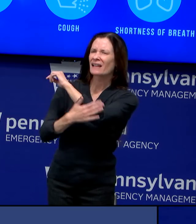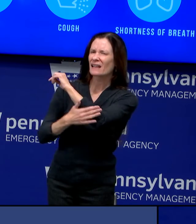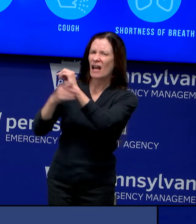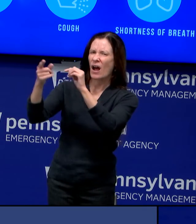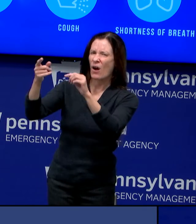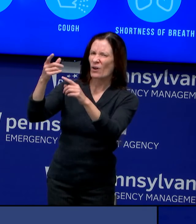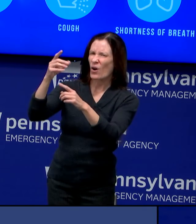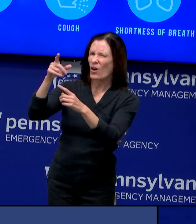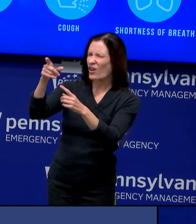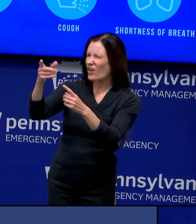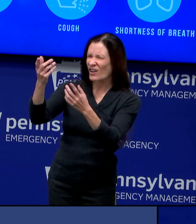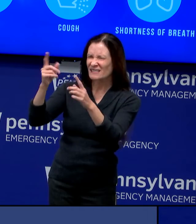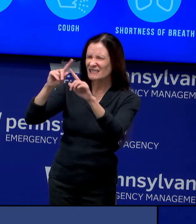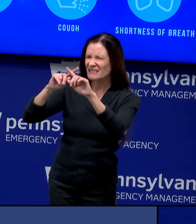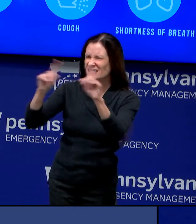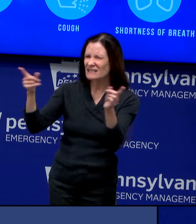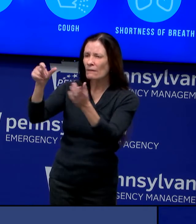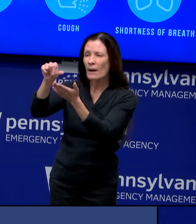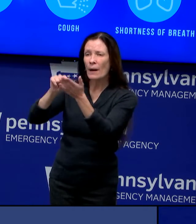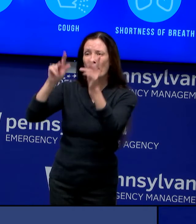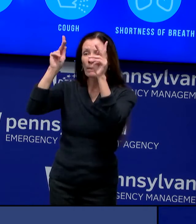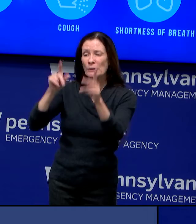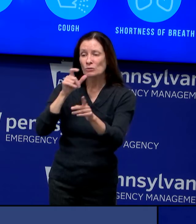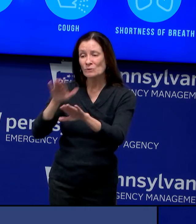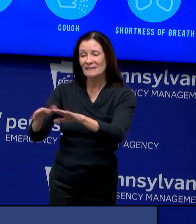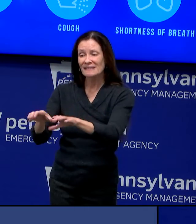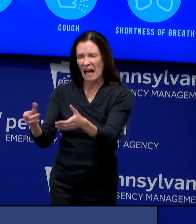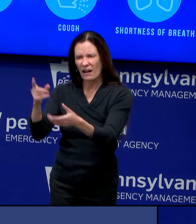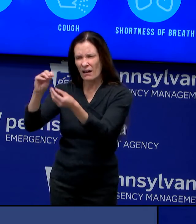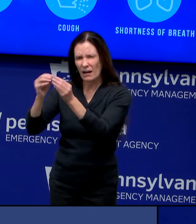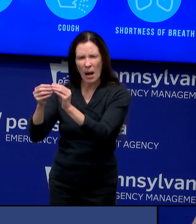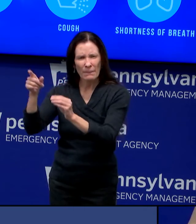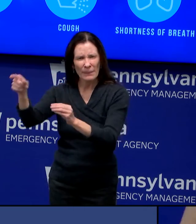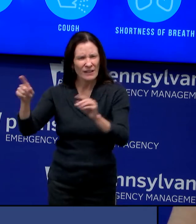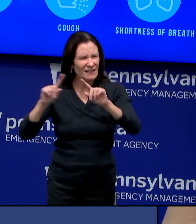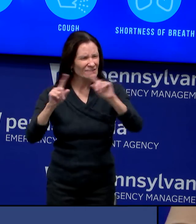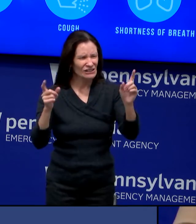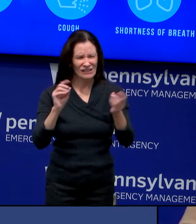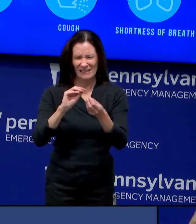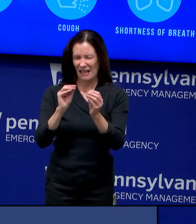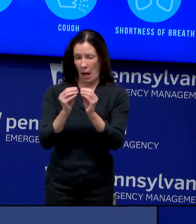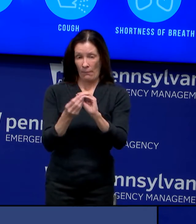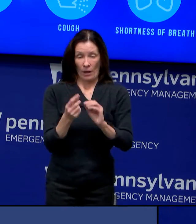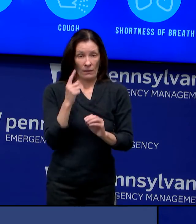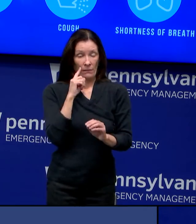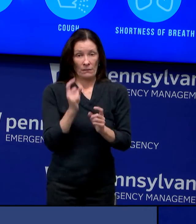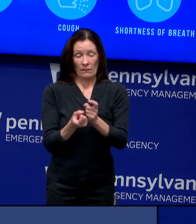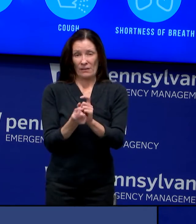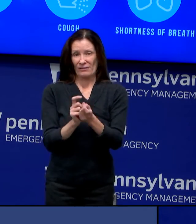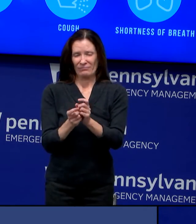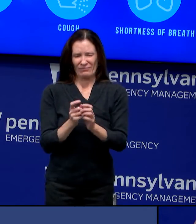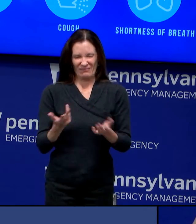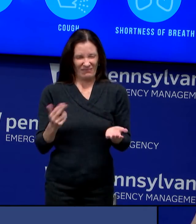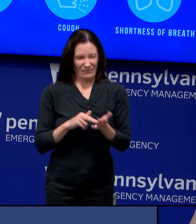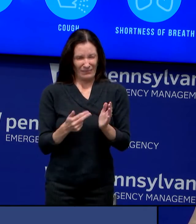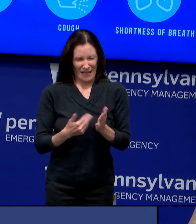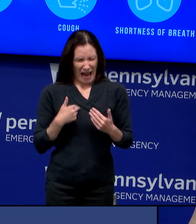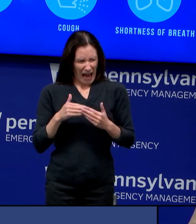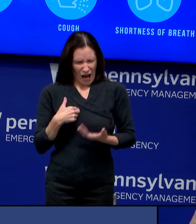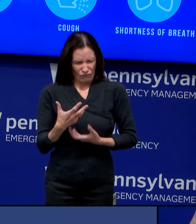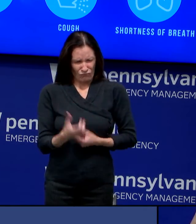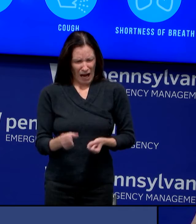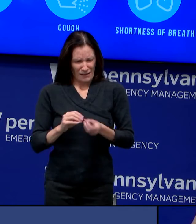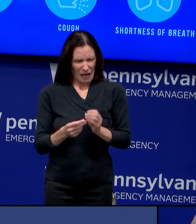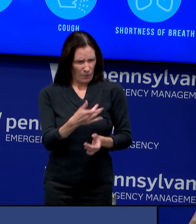assure residents that they can have confidence in these numbers when they keep shifting? Well, I think I outlined that at the beginning of my talk. We're really